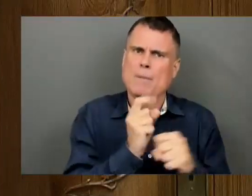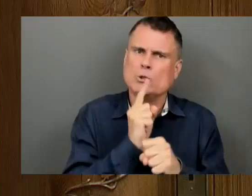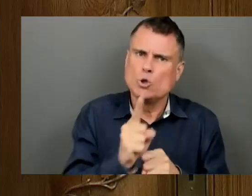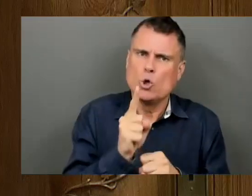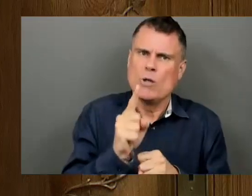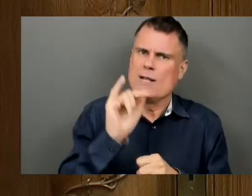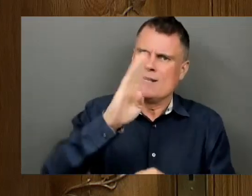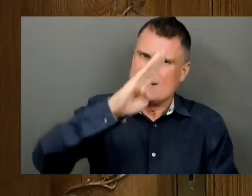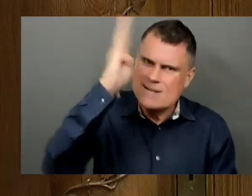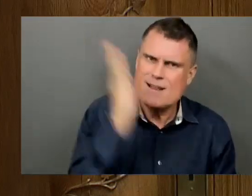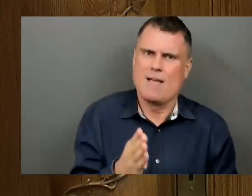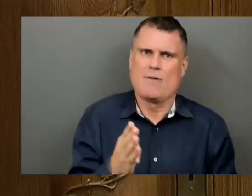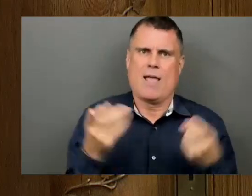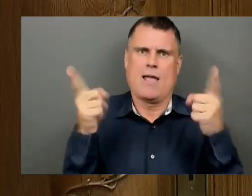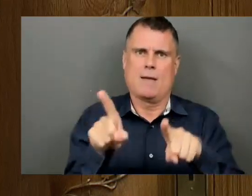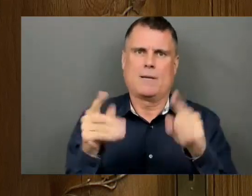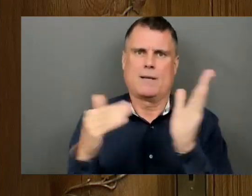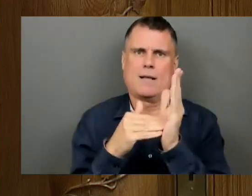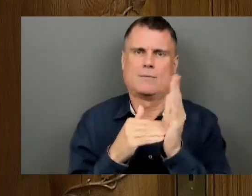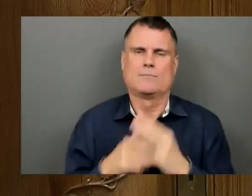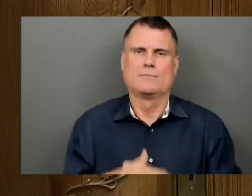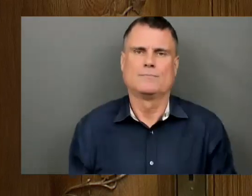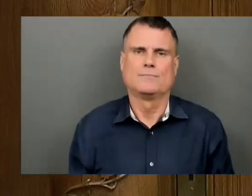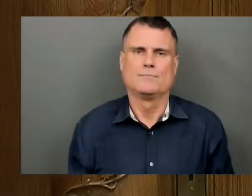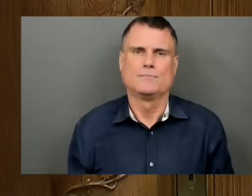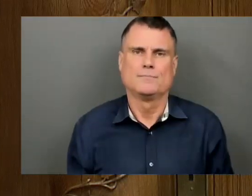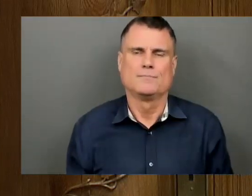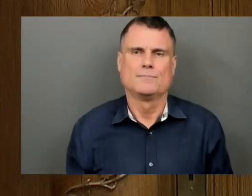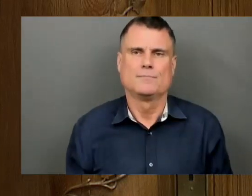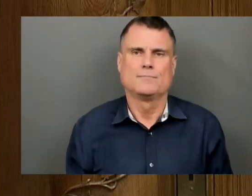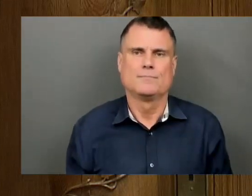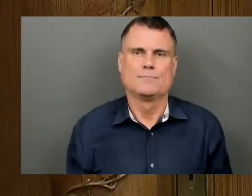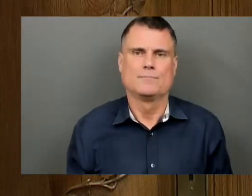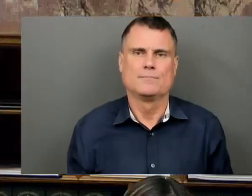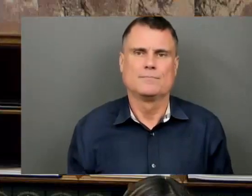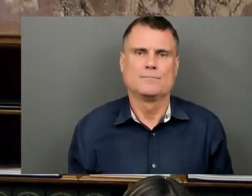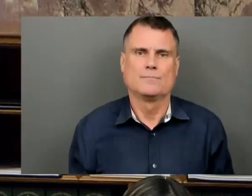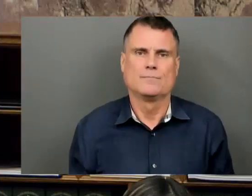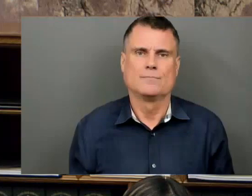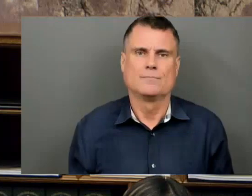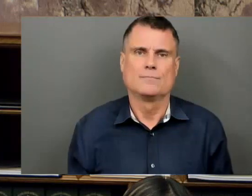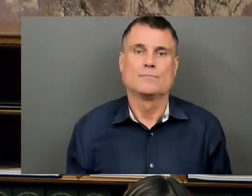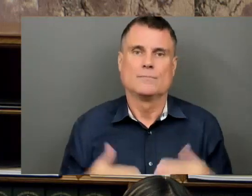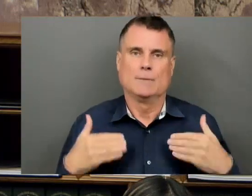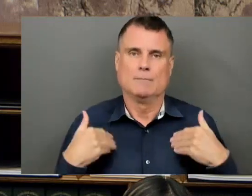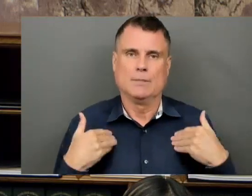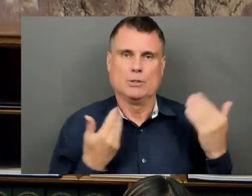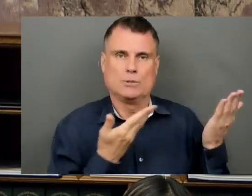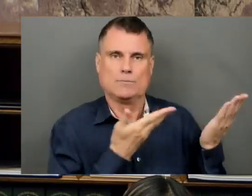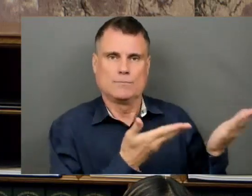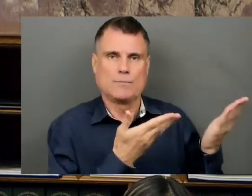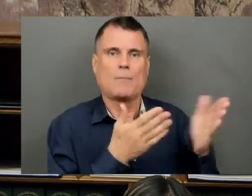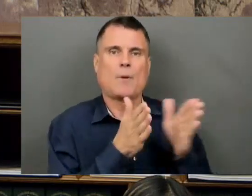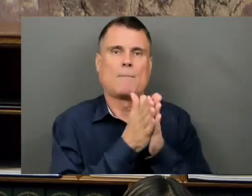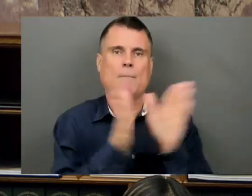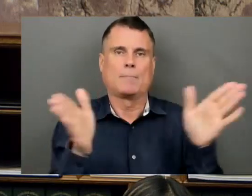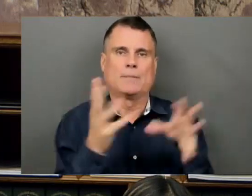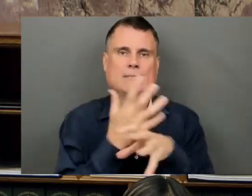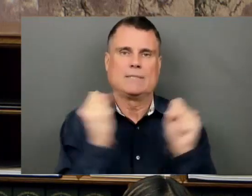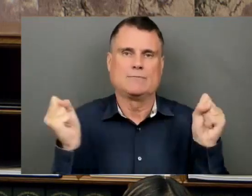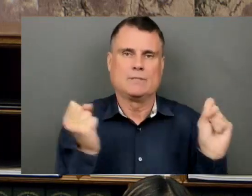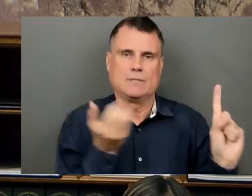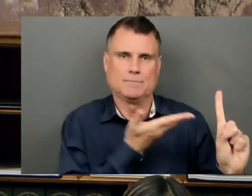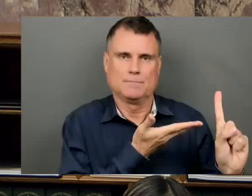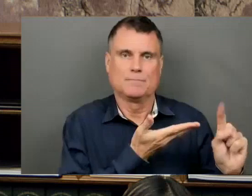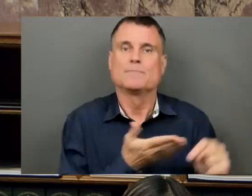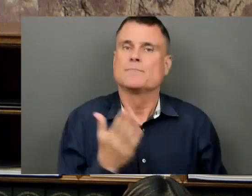Minister of Public Safety and Solicitor General. Thank you, Honourable Speaker, and I thank the member for the question. And as the member will know, when